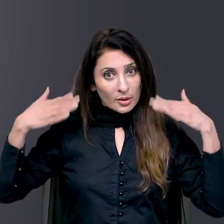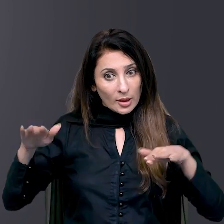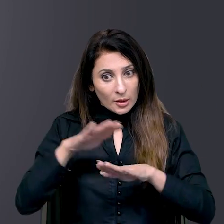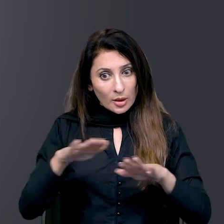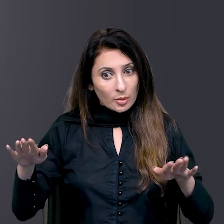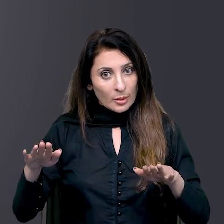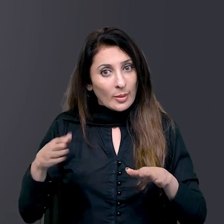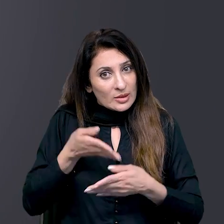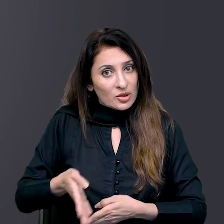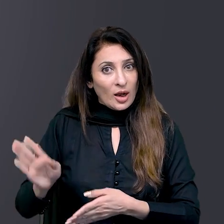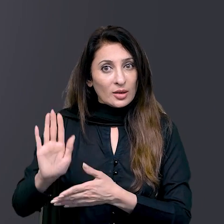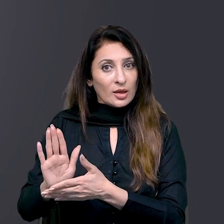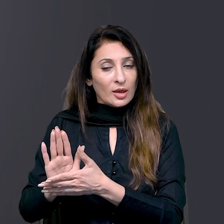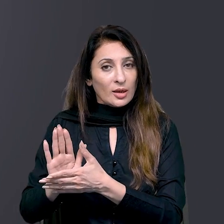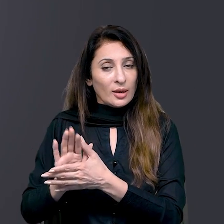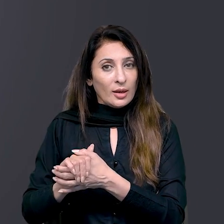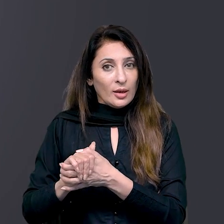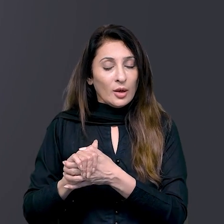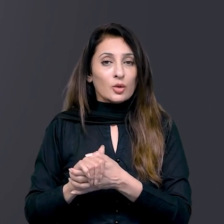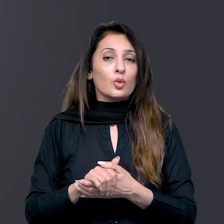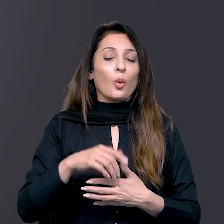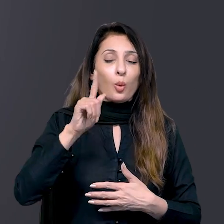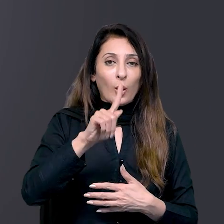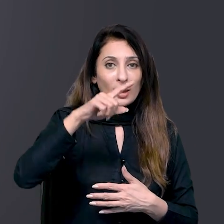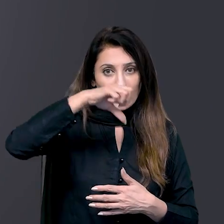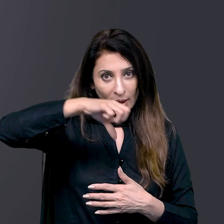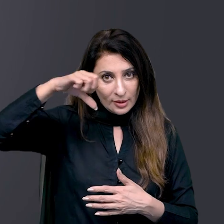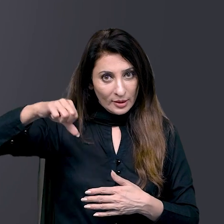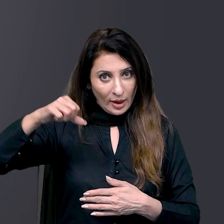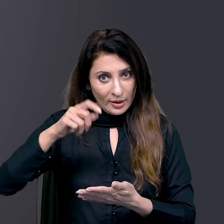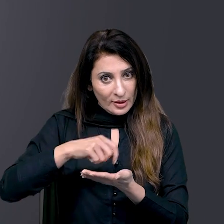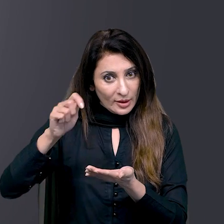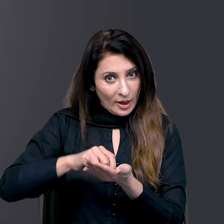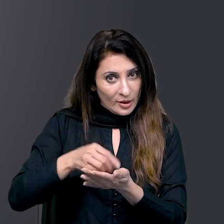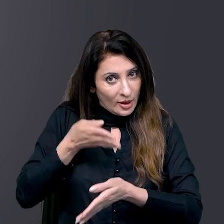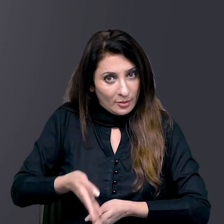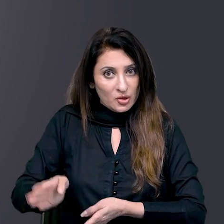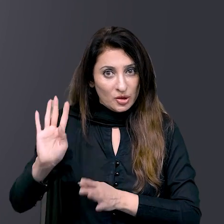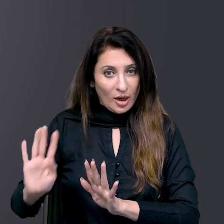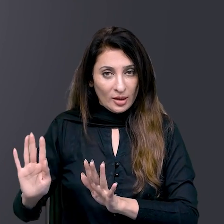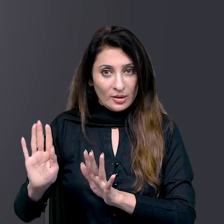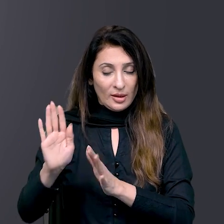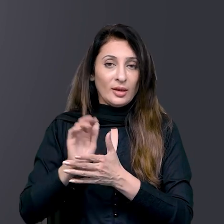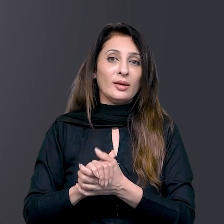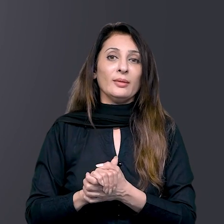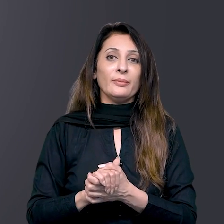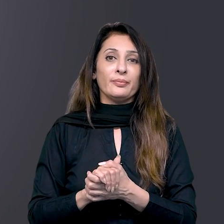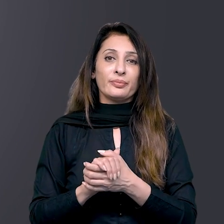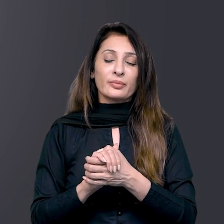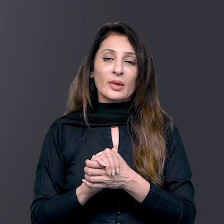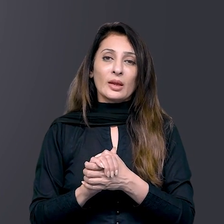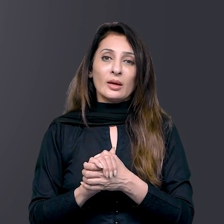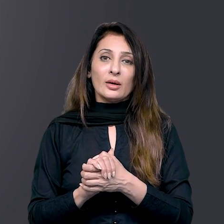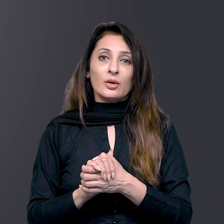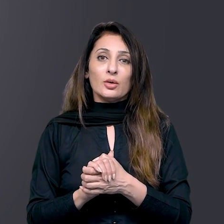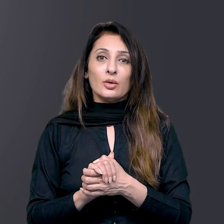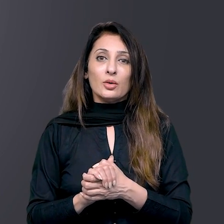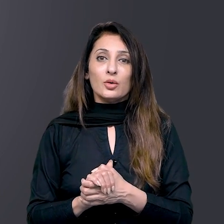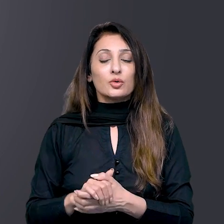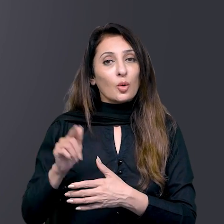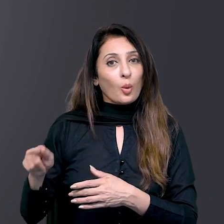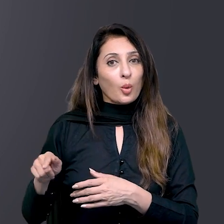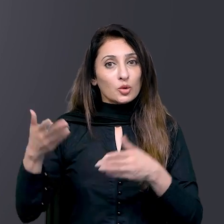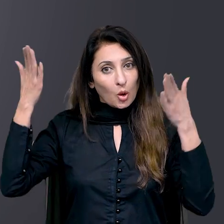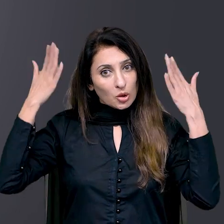extraordinary constitutional jurisdiction of the High Court under Article 199 of the Constitution of the Islamic Republic of Pakistan, the High